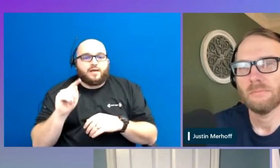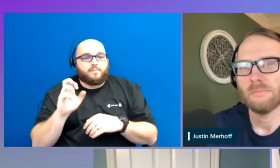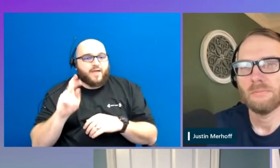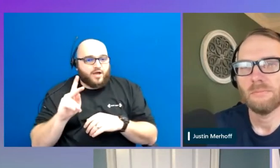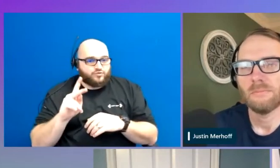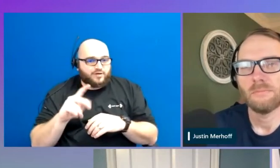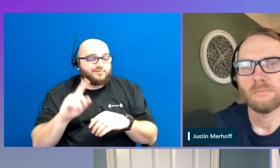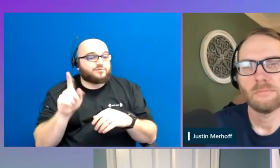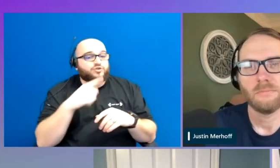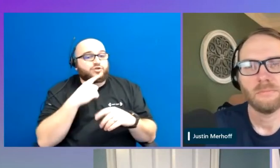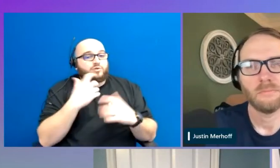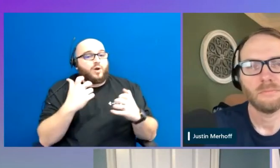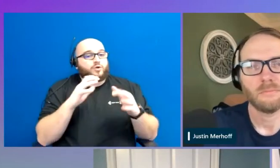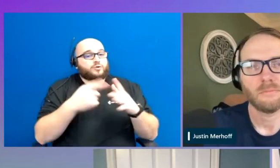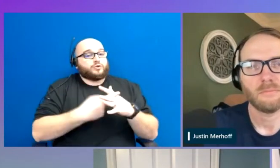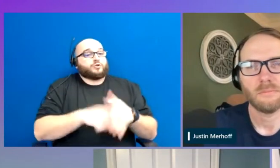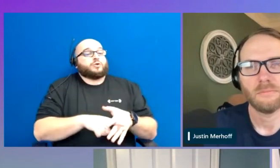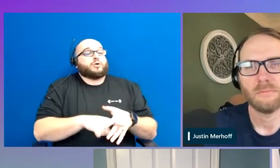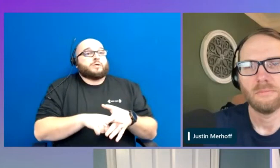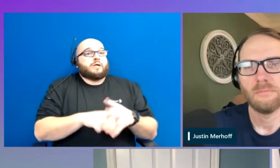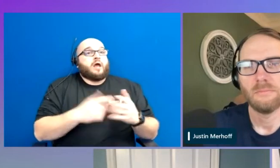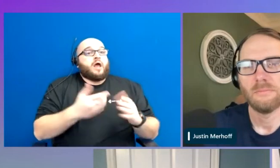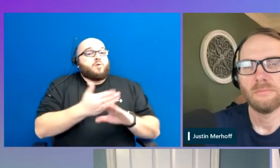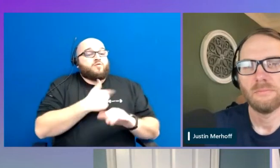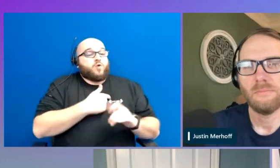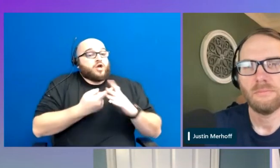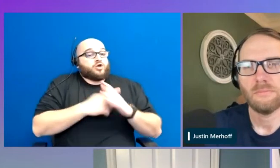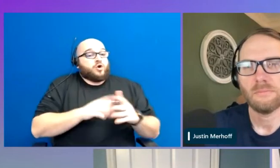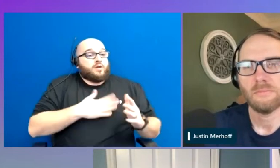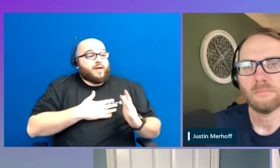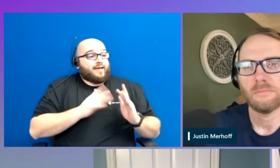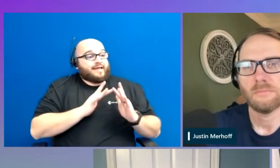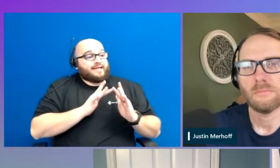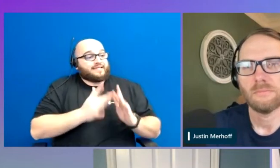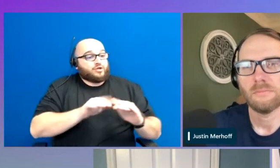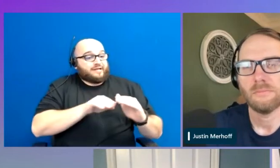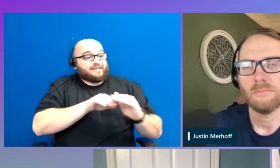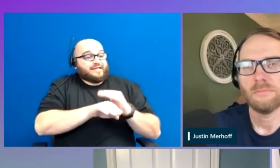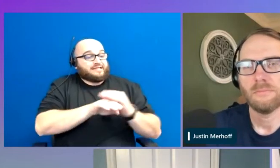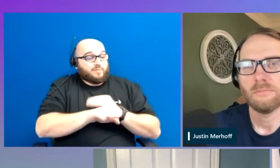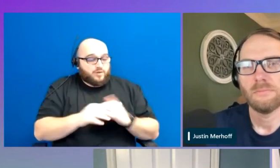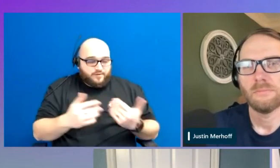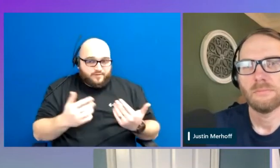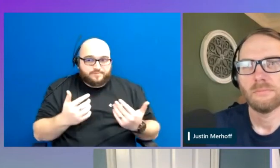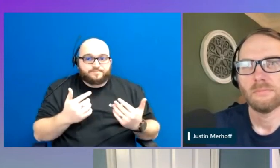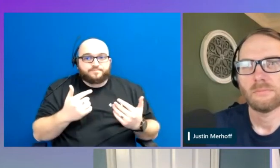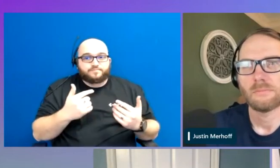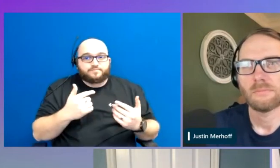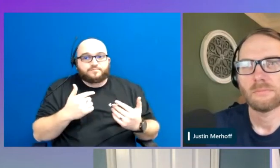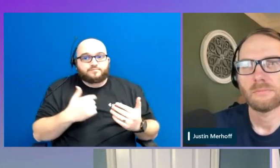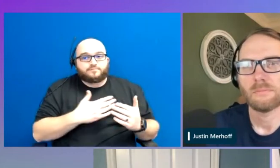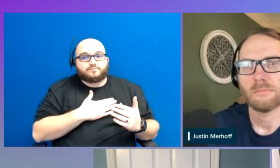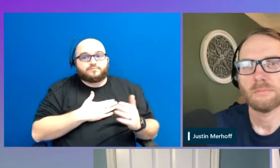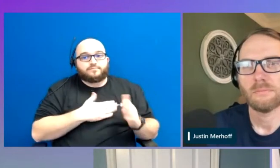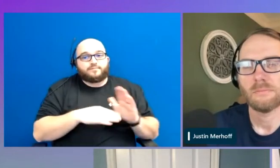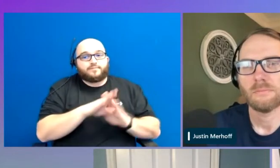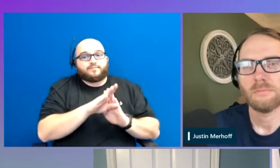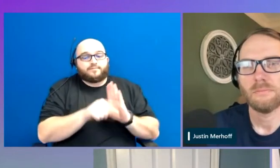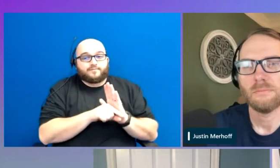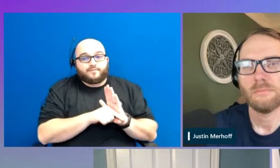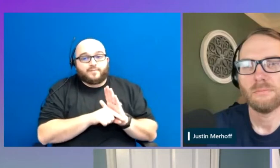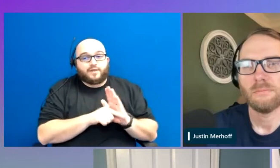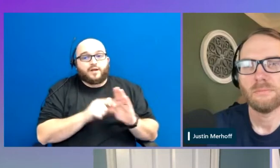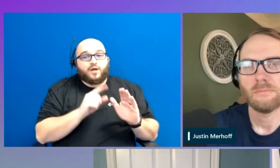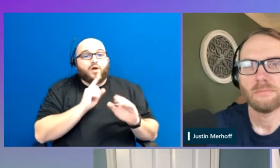I before I got into digital accessibility, I was pretty much a back then what would be considered a full